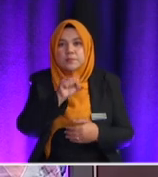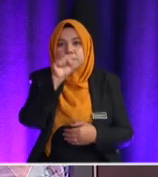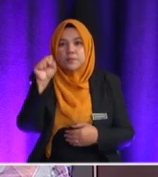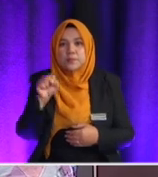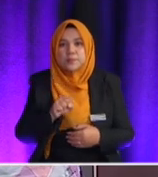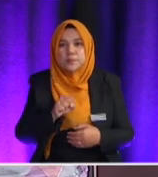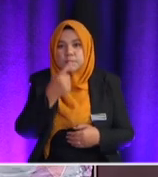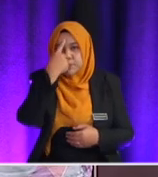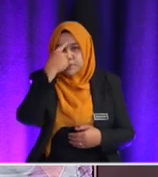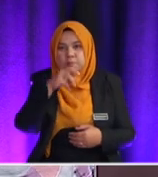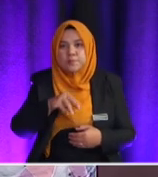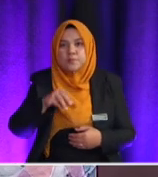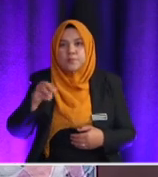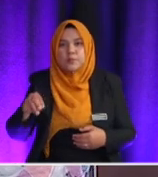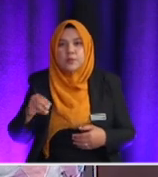you. So